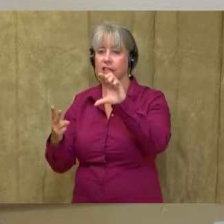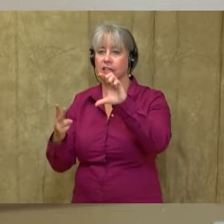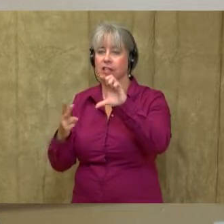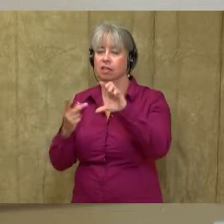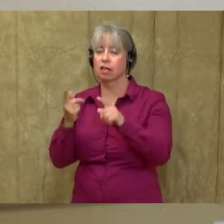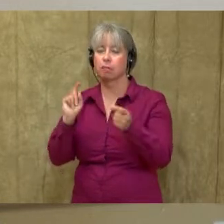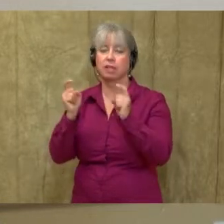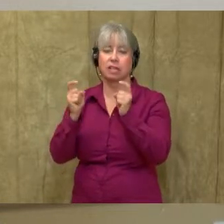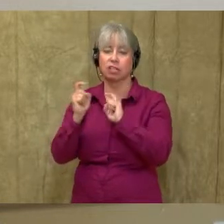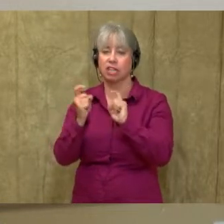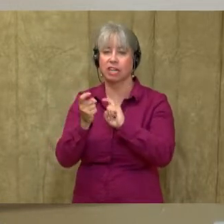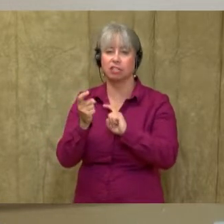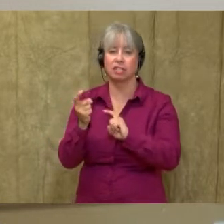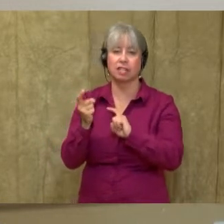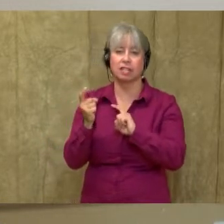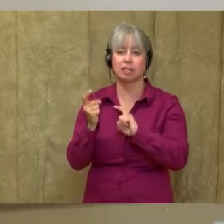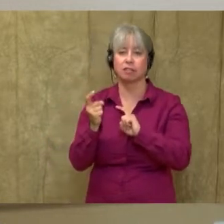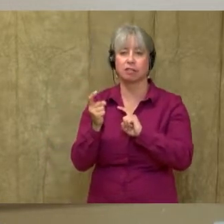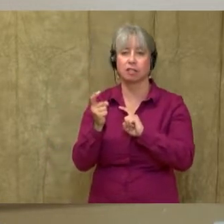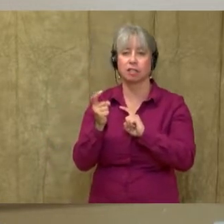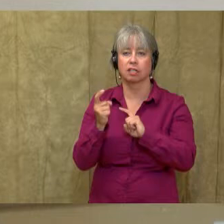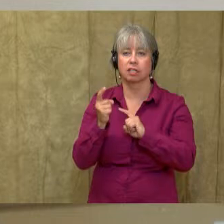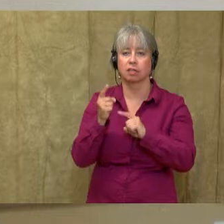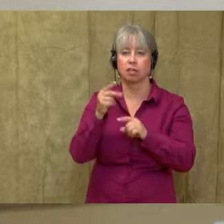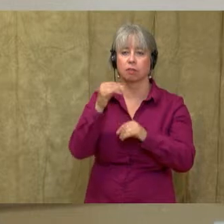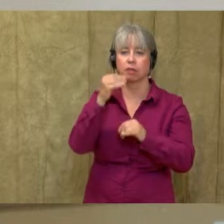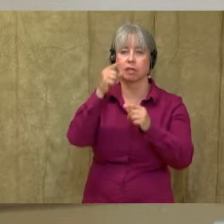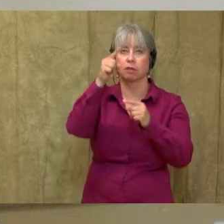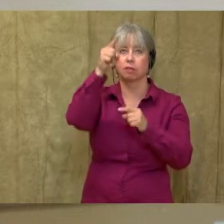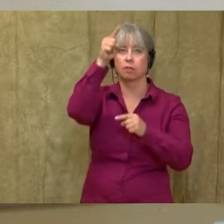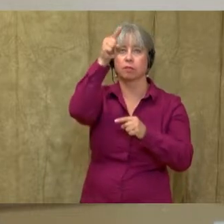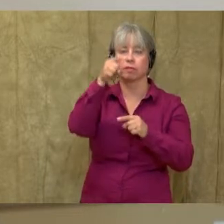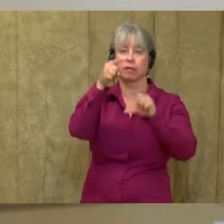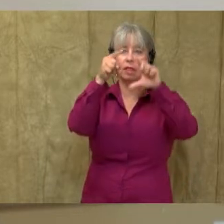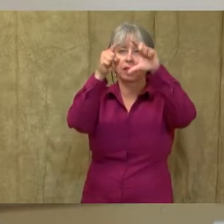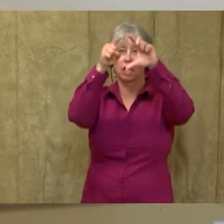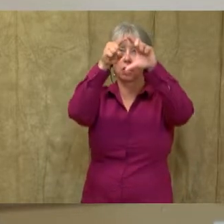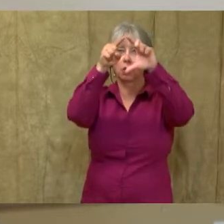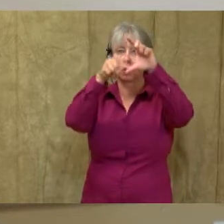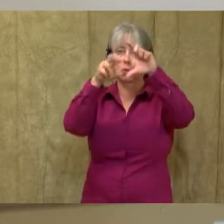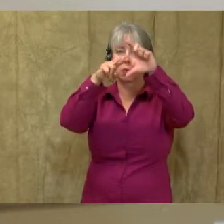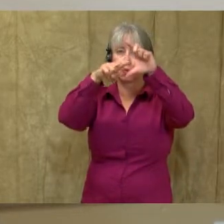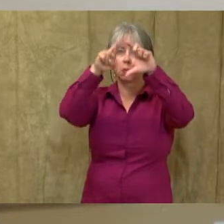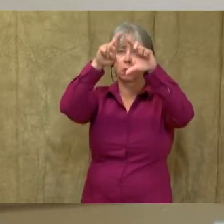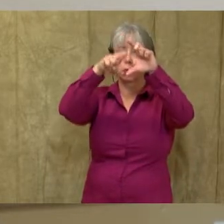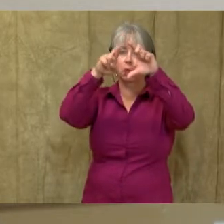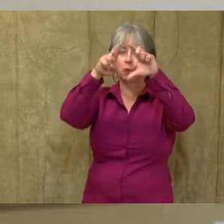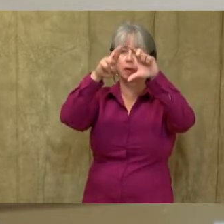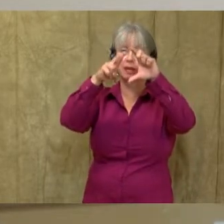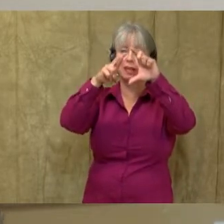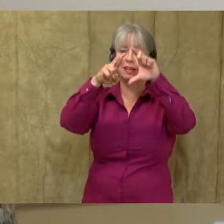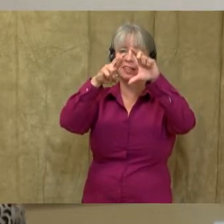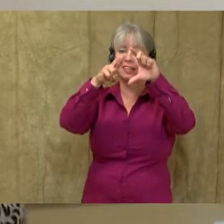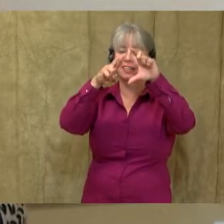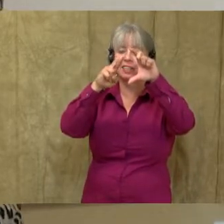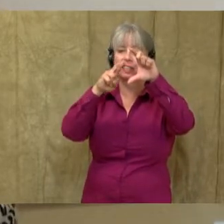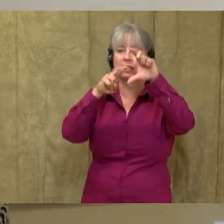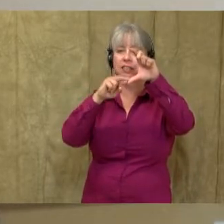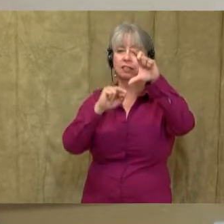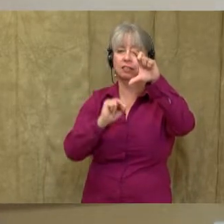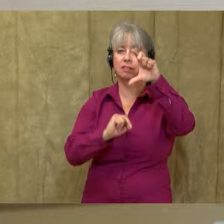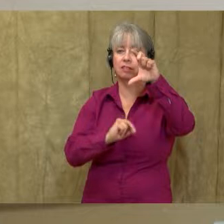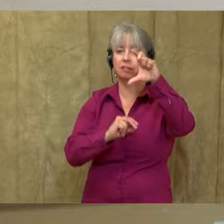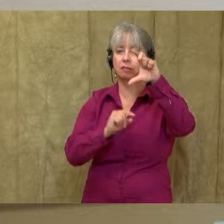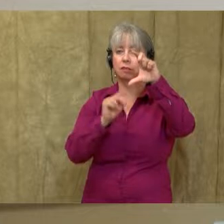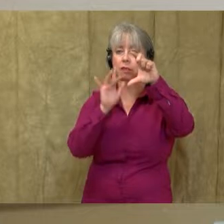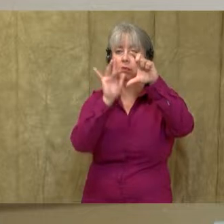way. That way, let me draw it down. I should probably use an eraser, not my finger. This radius, and you can